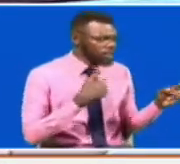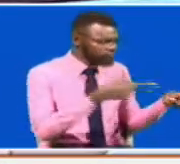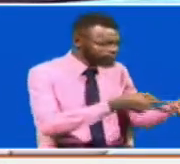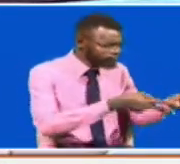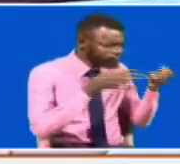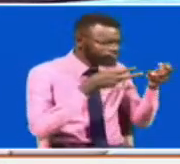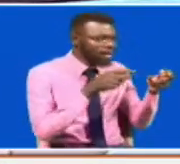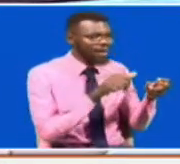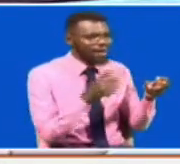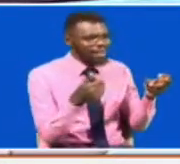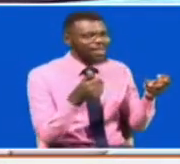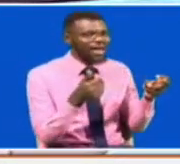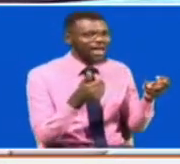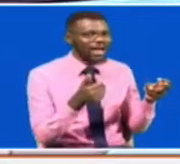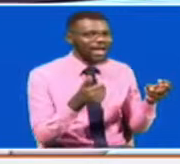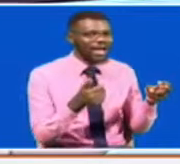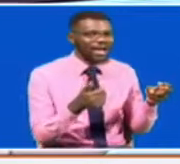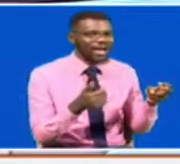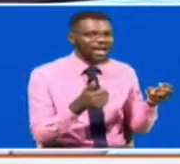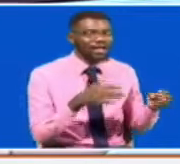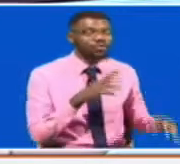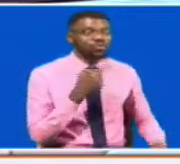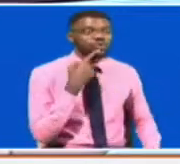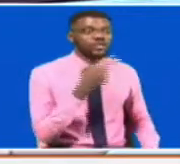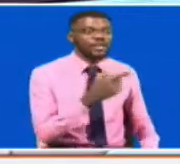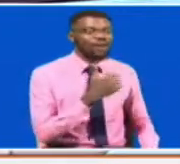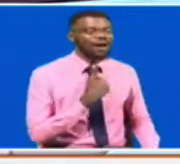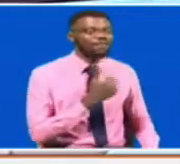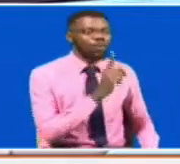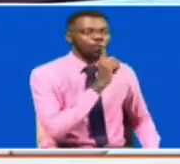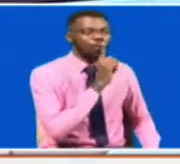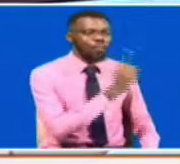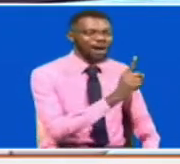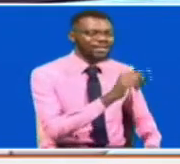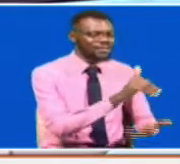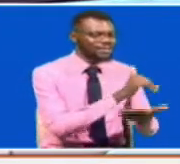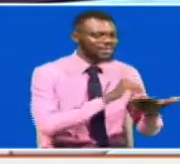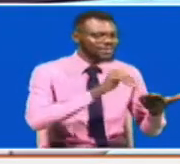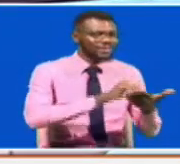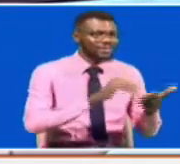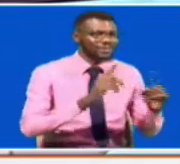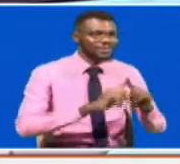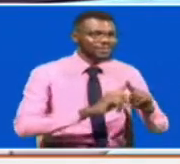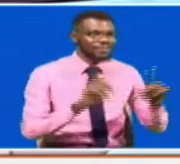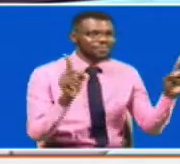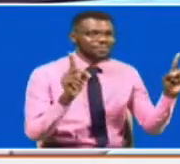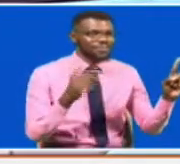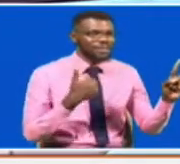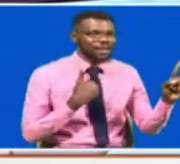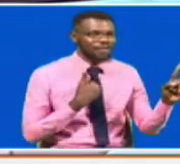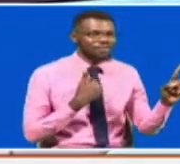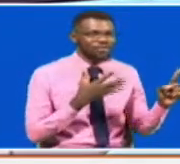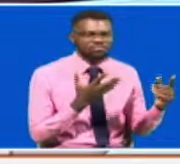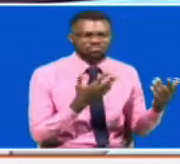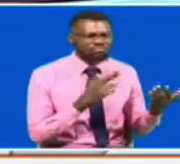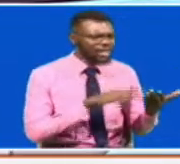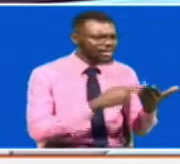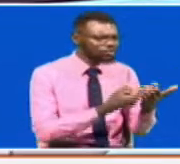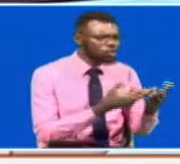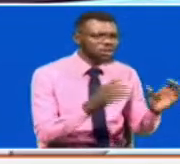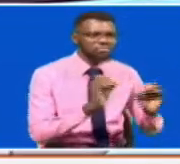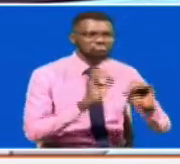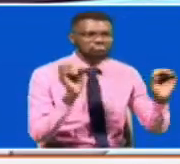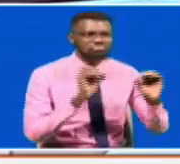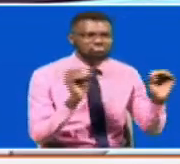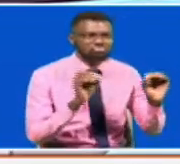you painted a picture of a center, that's the command center, now that you talk about Muhoho Kenyatta, that was flying blind with zero resources,